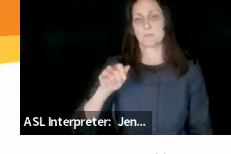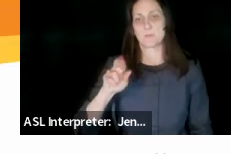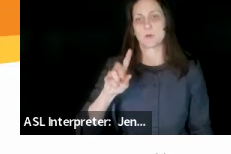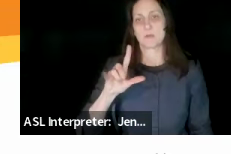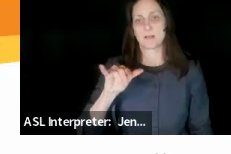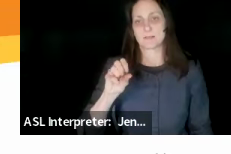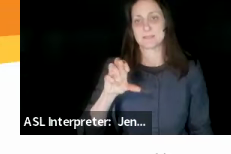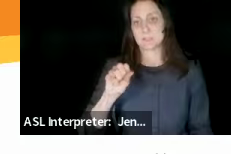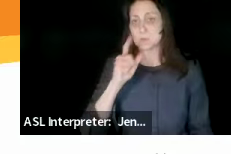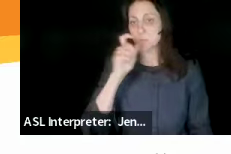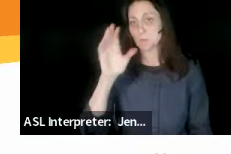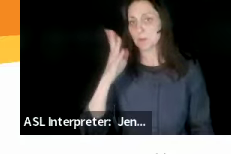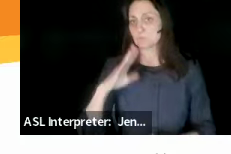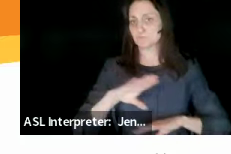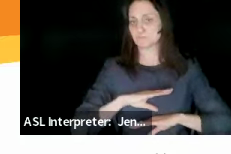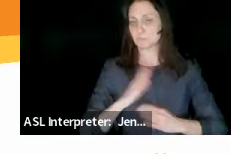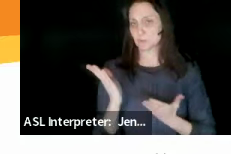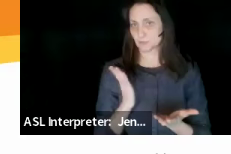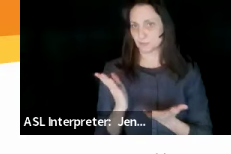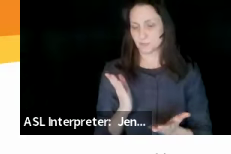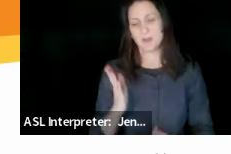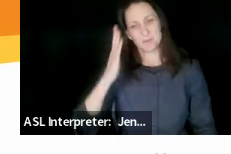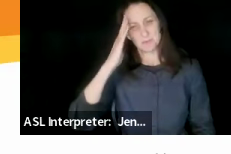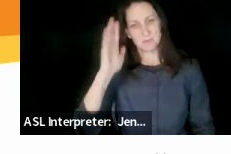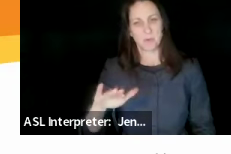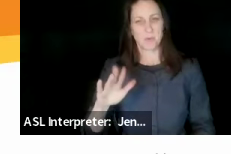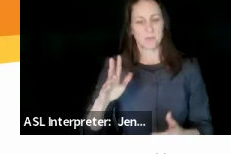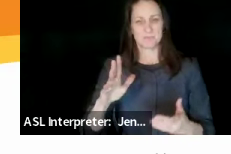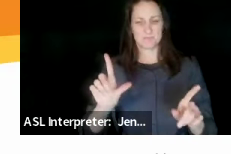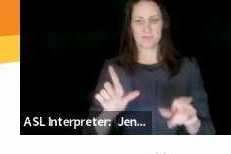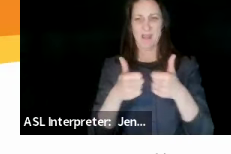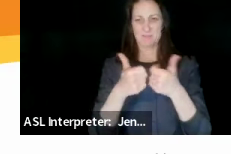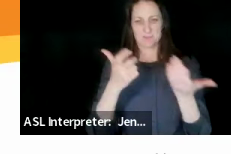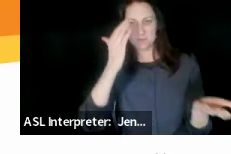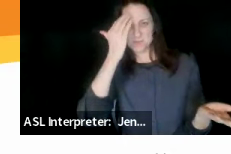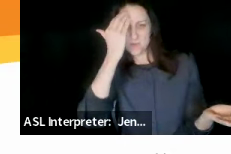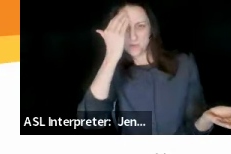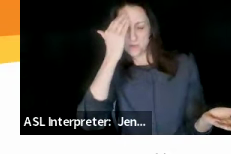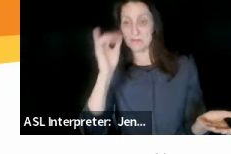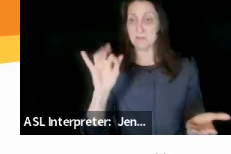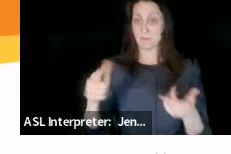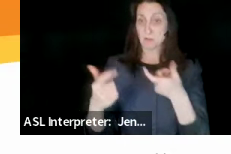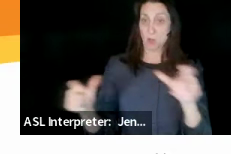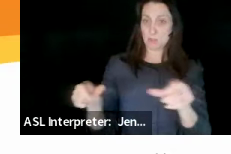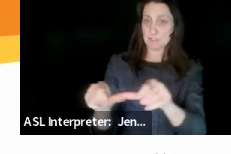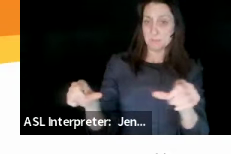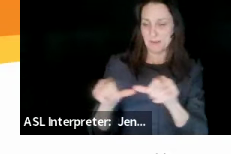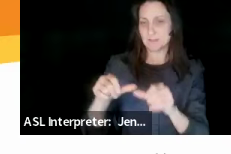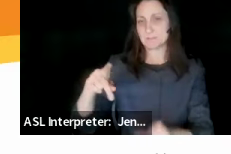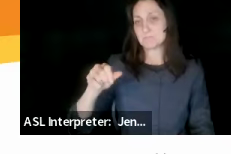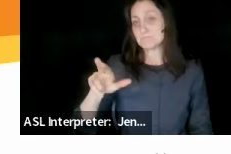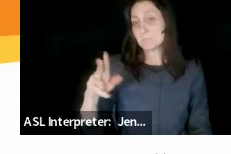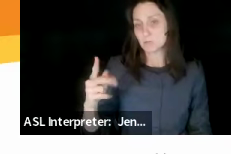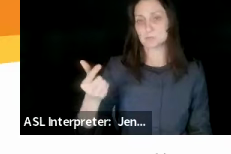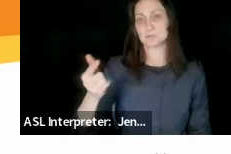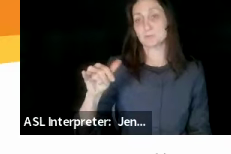this number can be challenging, especially for larger spaces like parks or gym. What is important to remember is that this